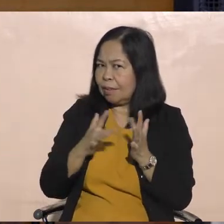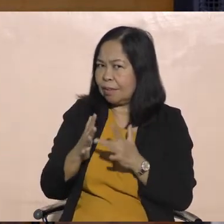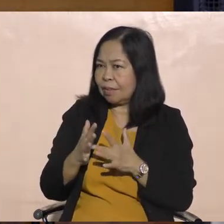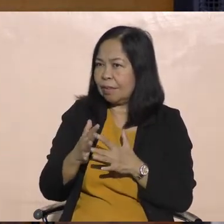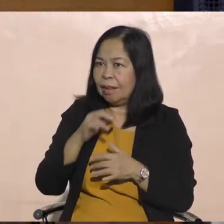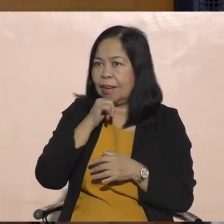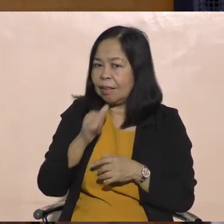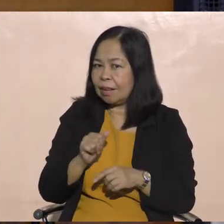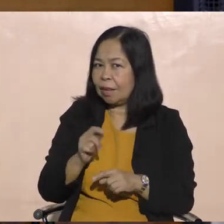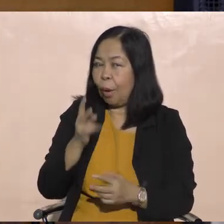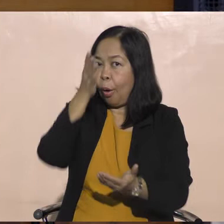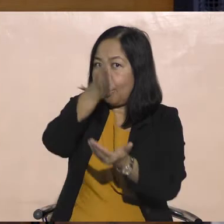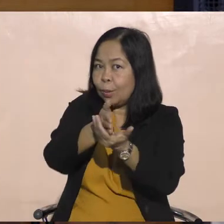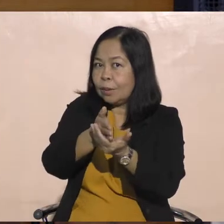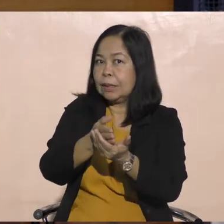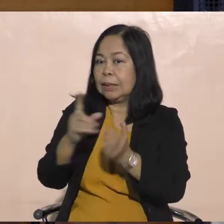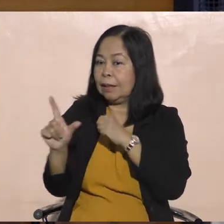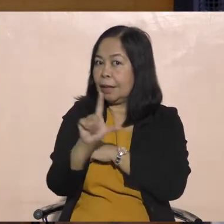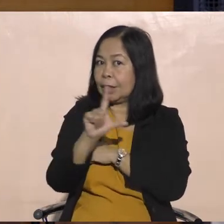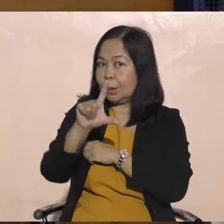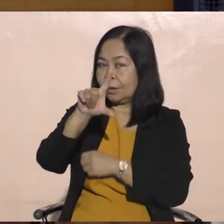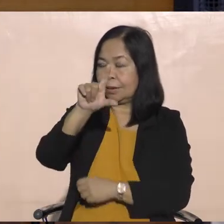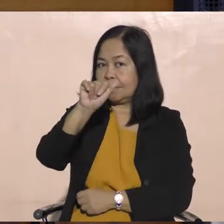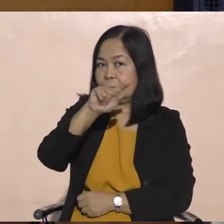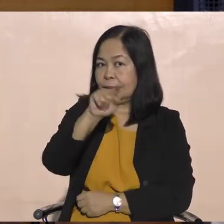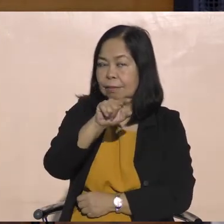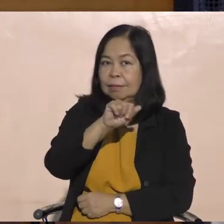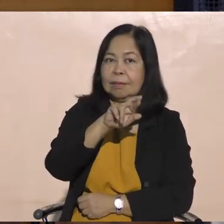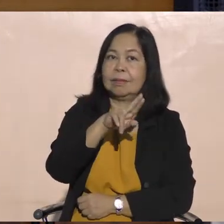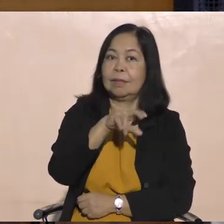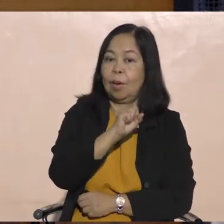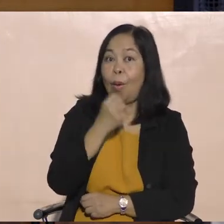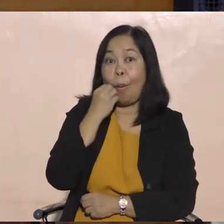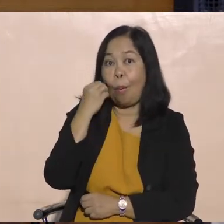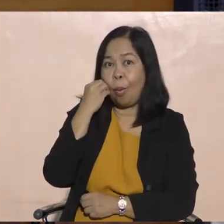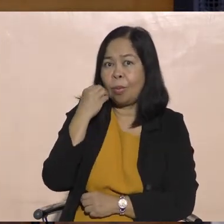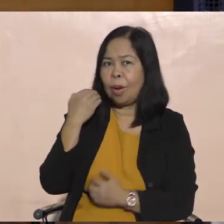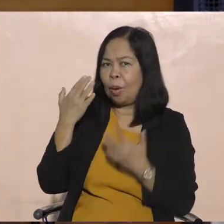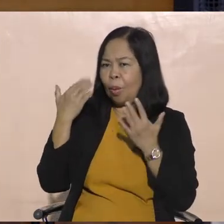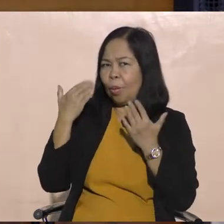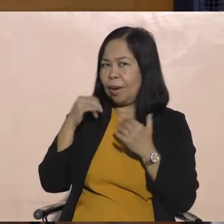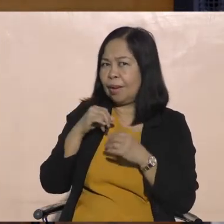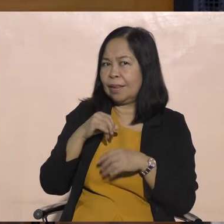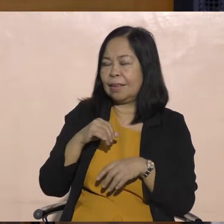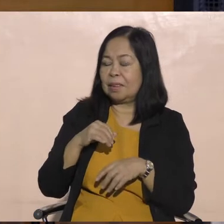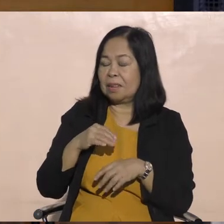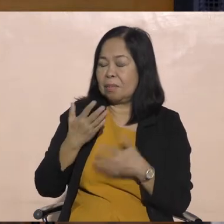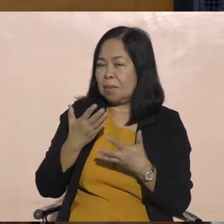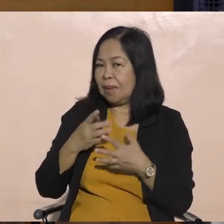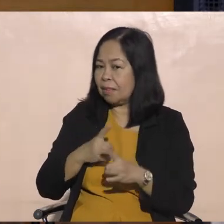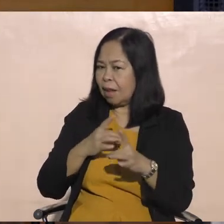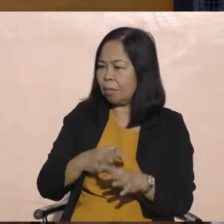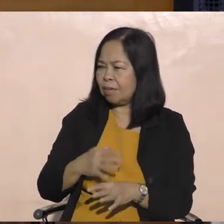him. Nagpangutana siguro mga disciples man, nagpangutan anay siguro sila silang kaugalingon nga. Ngano man nga dili na lang niya